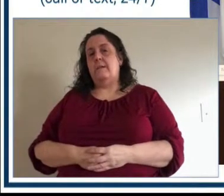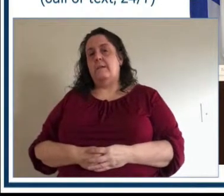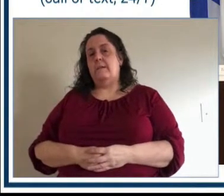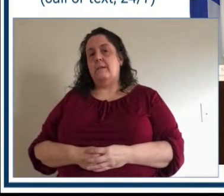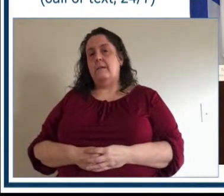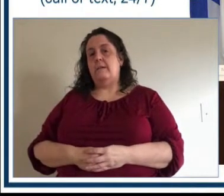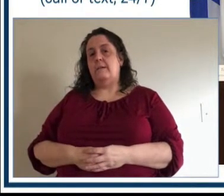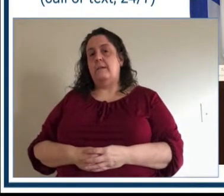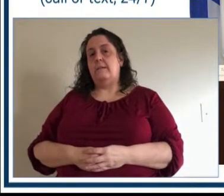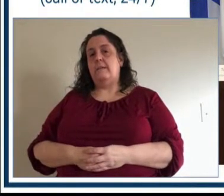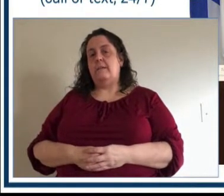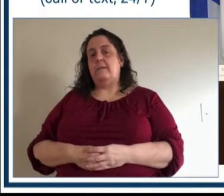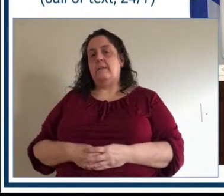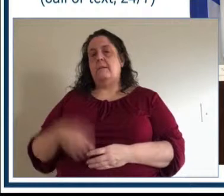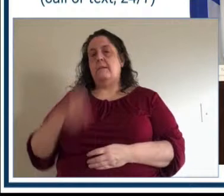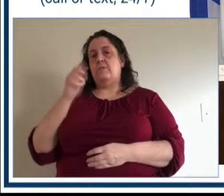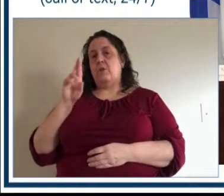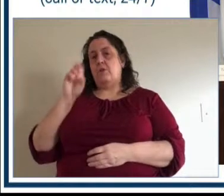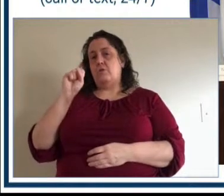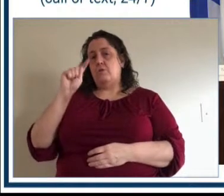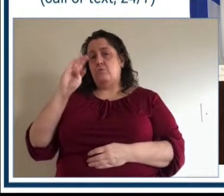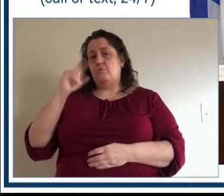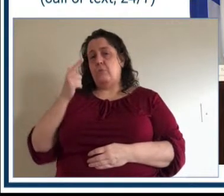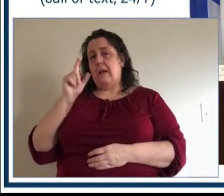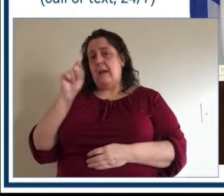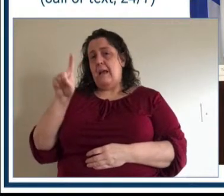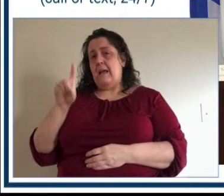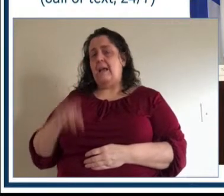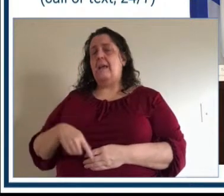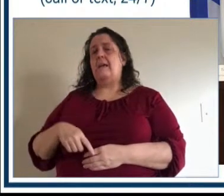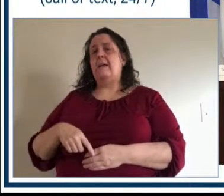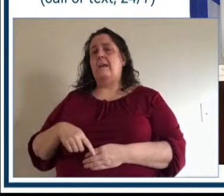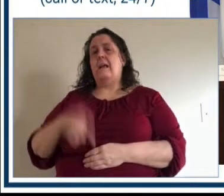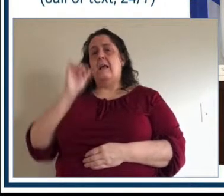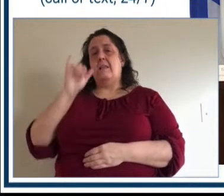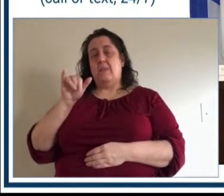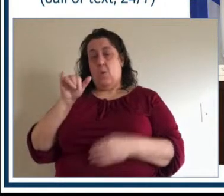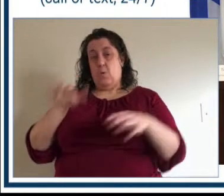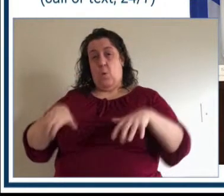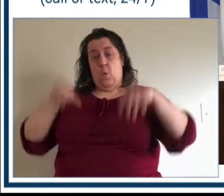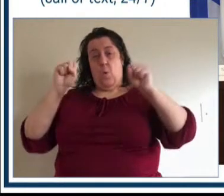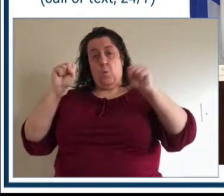university to hold a ceremony in which thousands of people